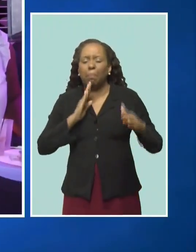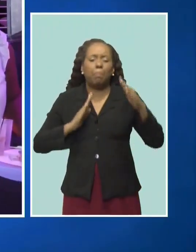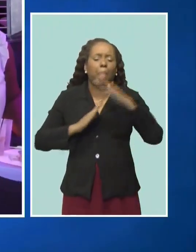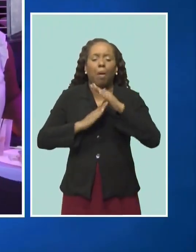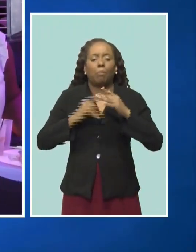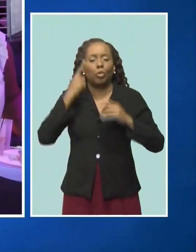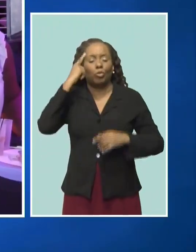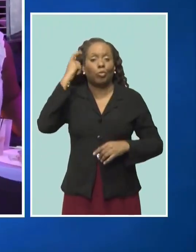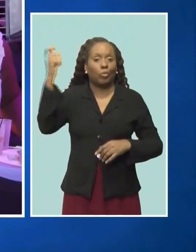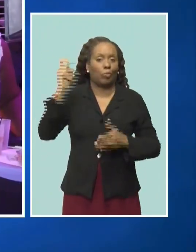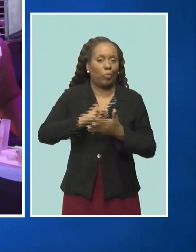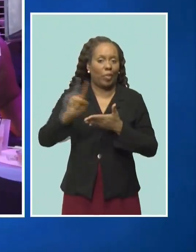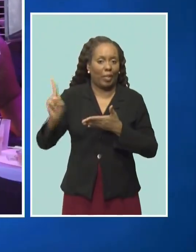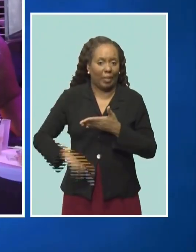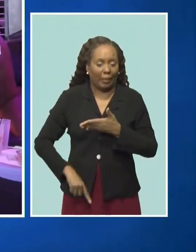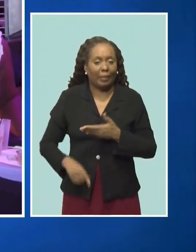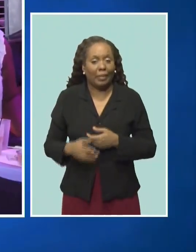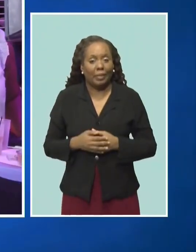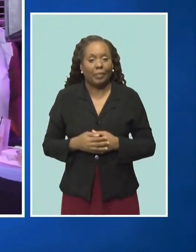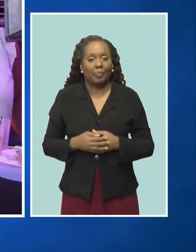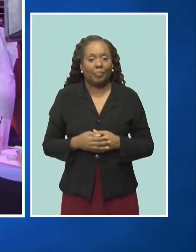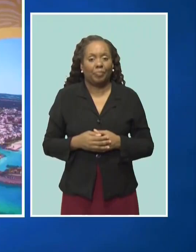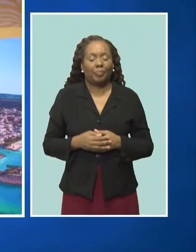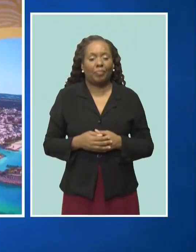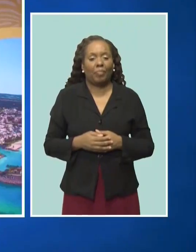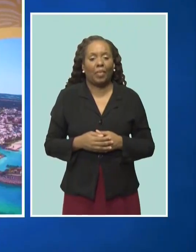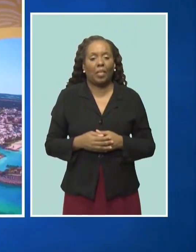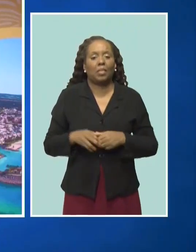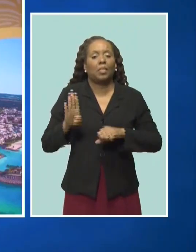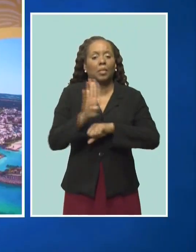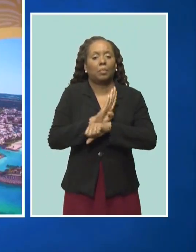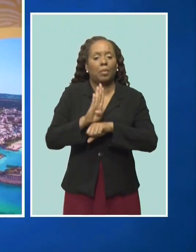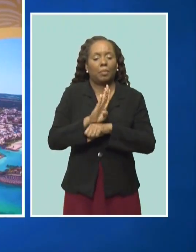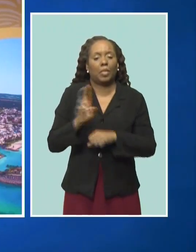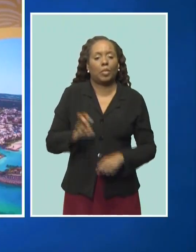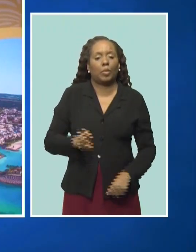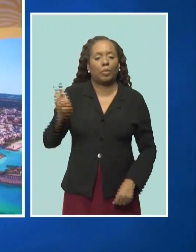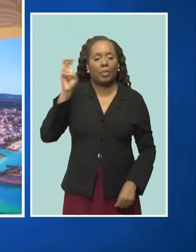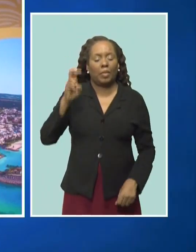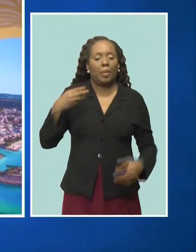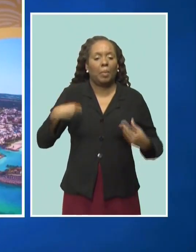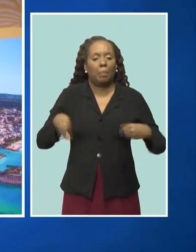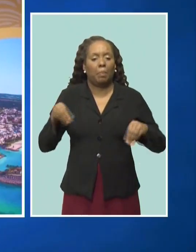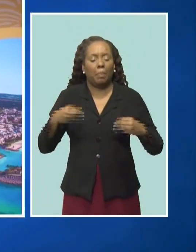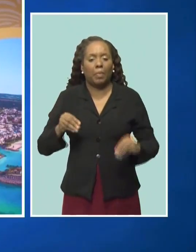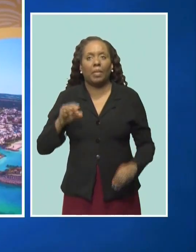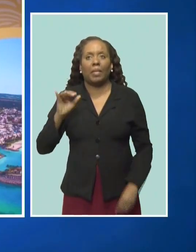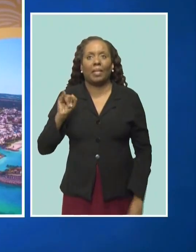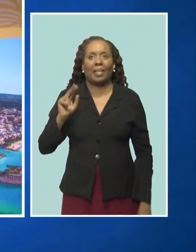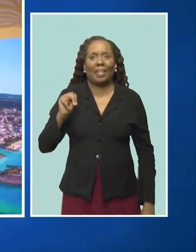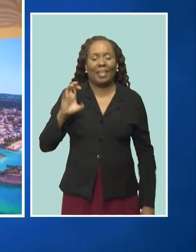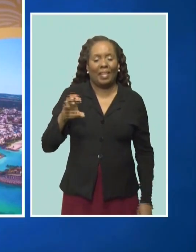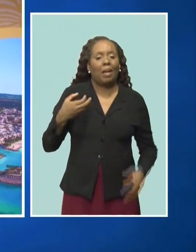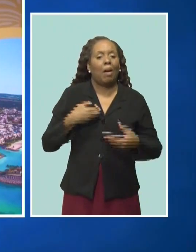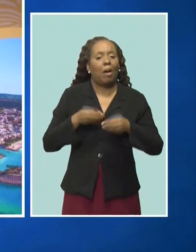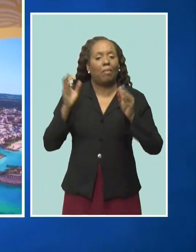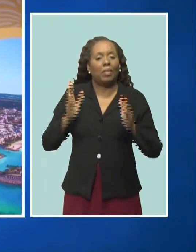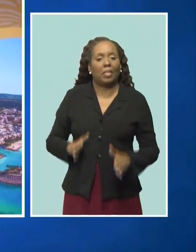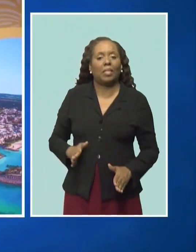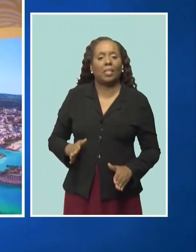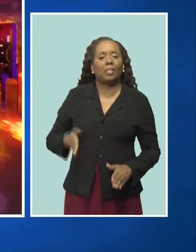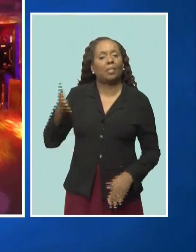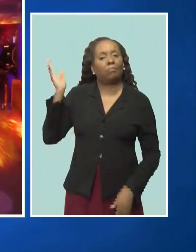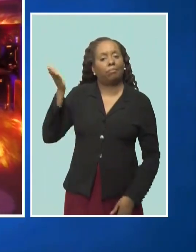Weekend. Confirmation of this from the Barbados Tourism and Marketing Inc.'s Chief Executive Officer, Andrea